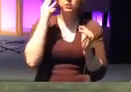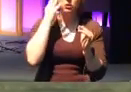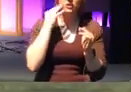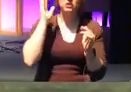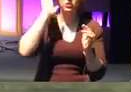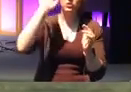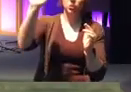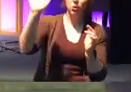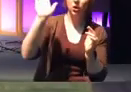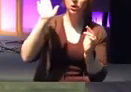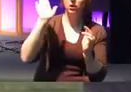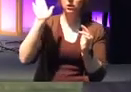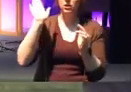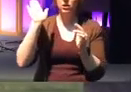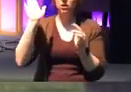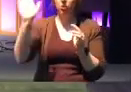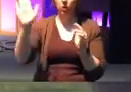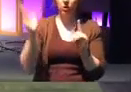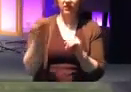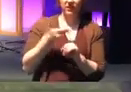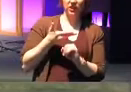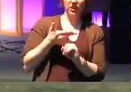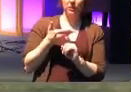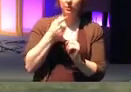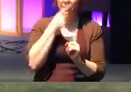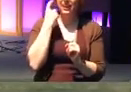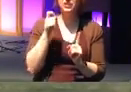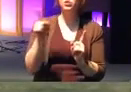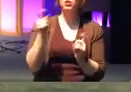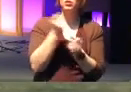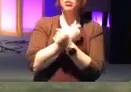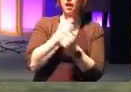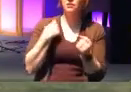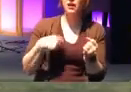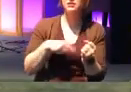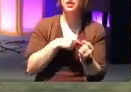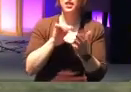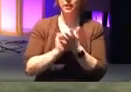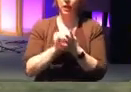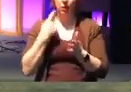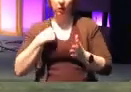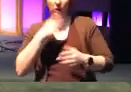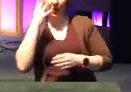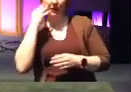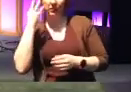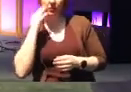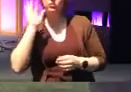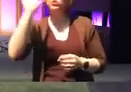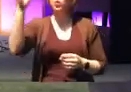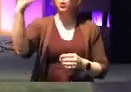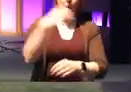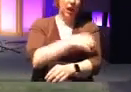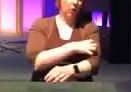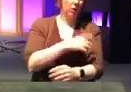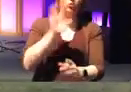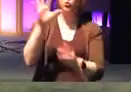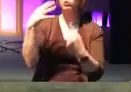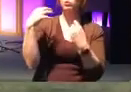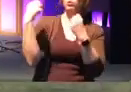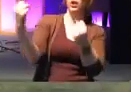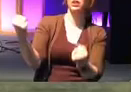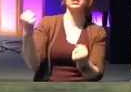experience your conviction because you love us. That we would experience your empowerment, your